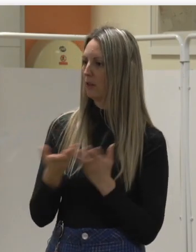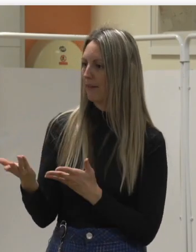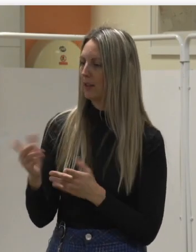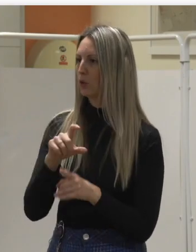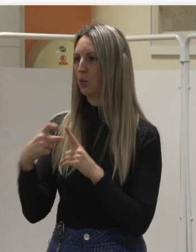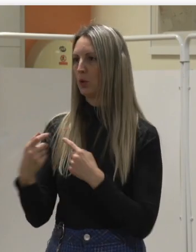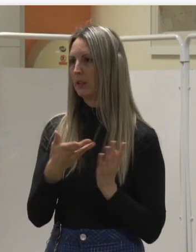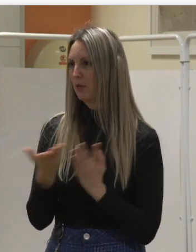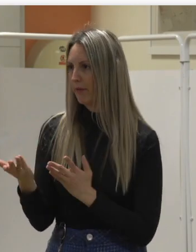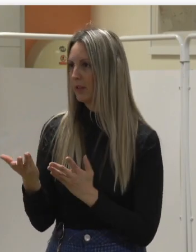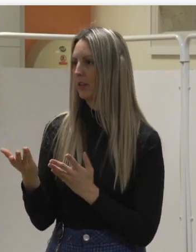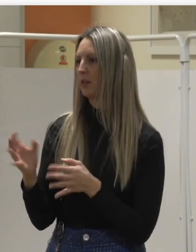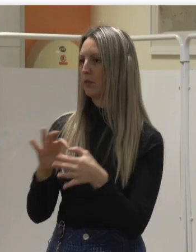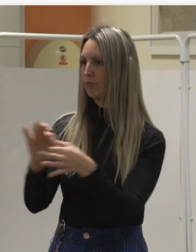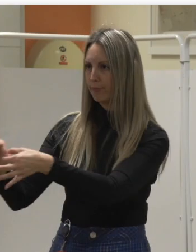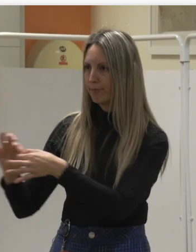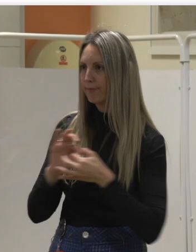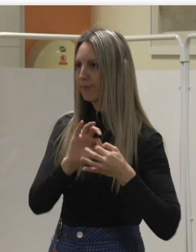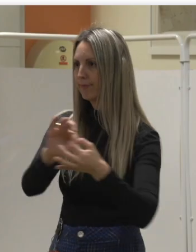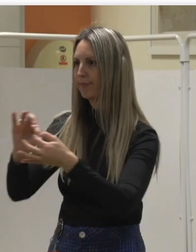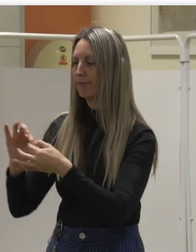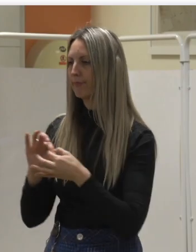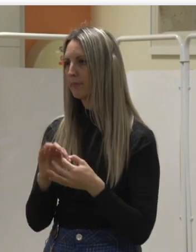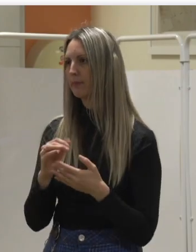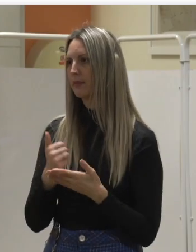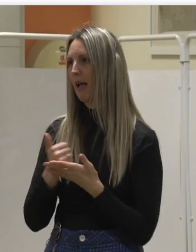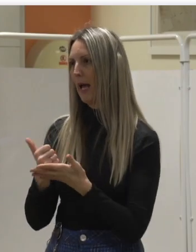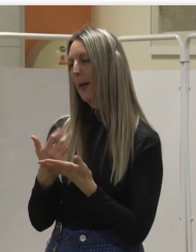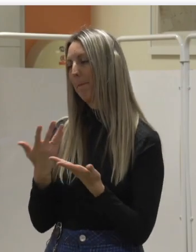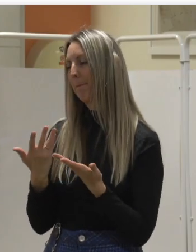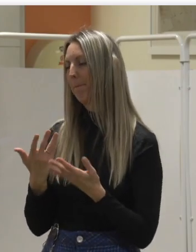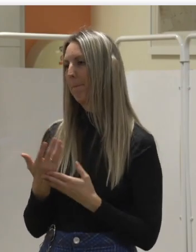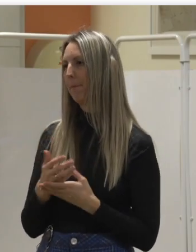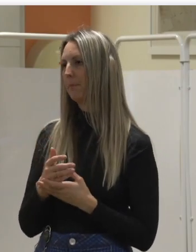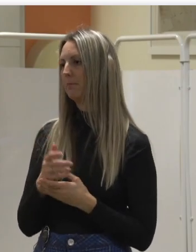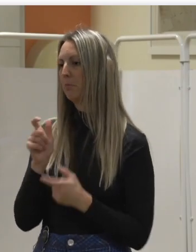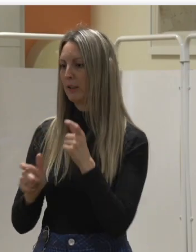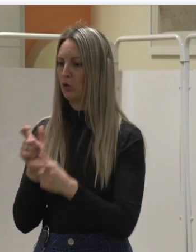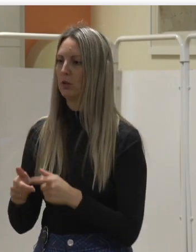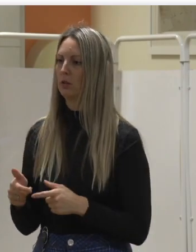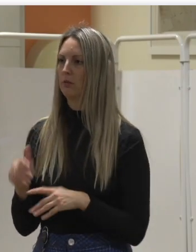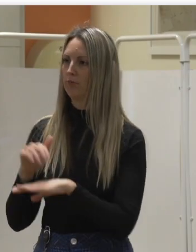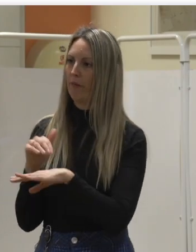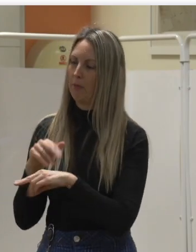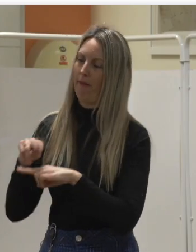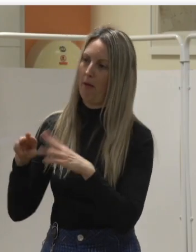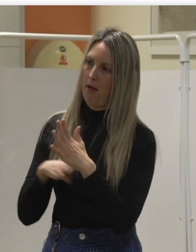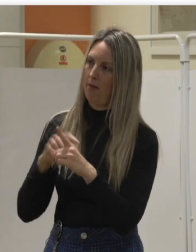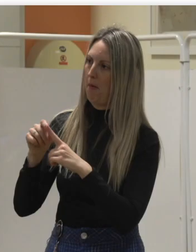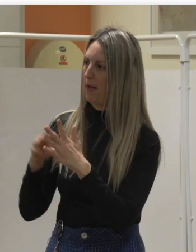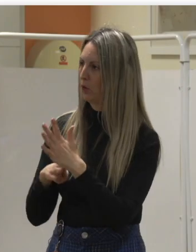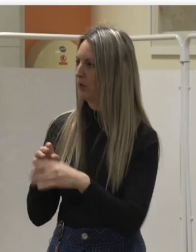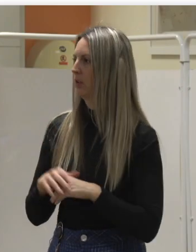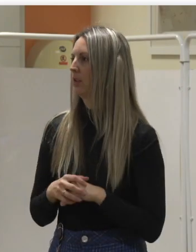much benefit because they already have certain things which they run in the community. Accessing those things, helping people to access them